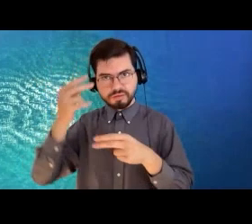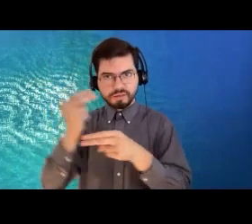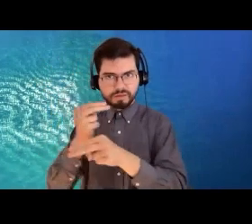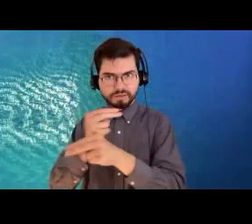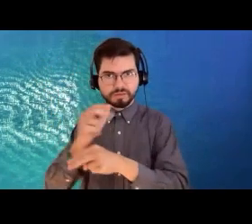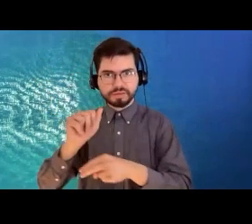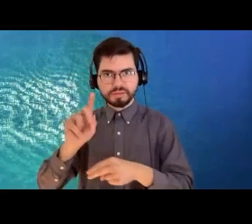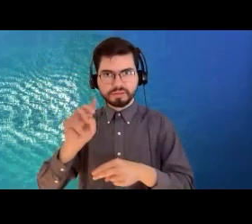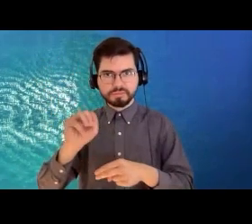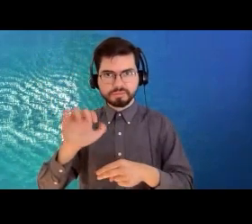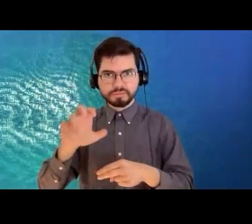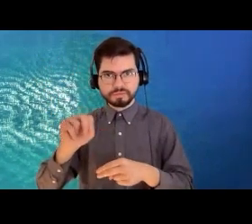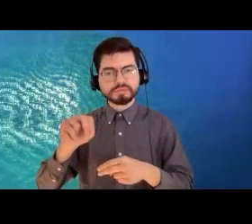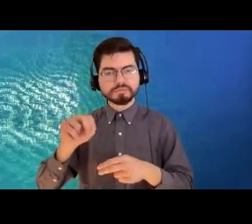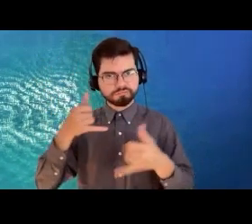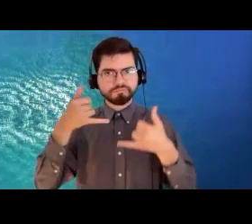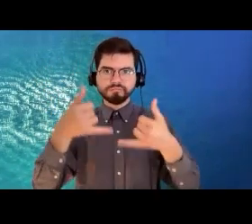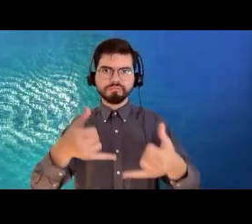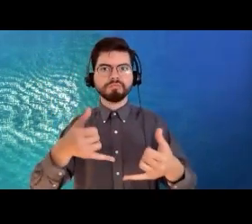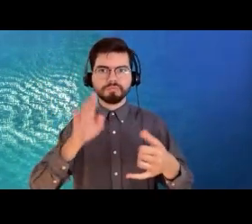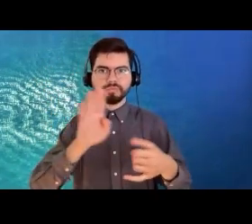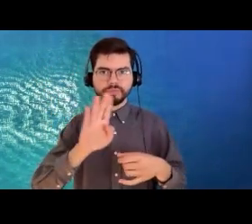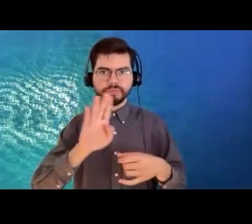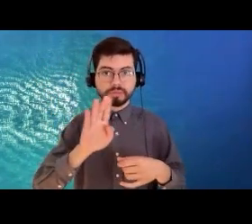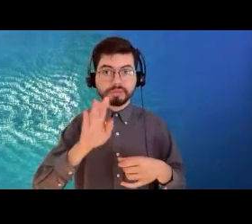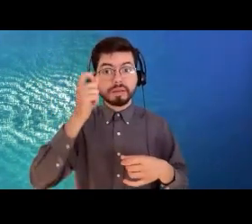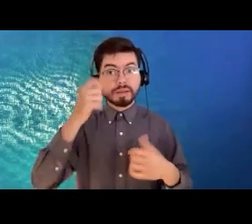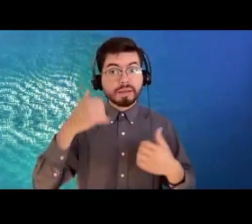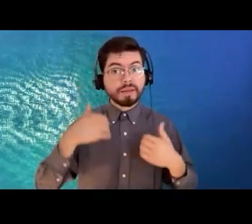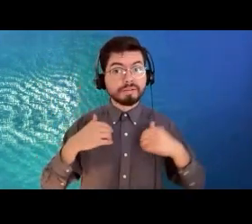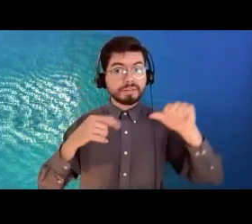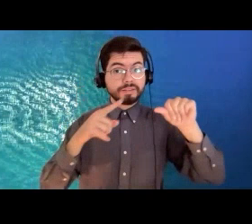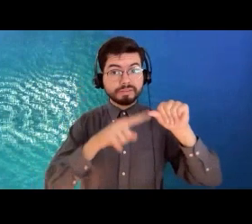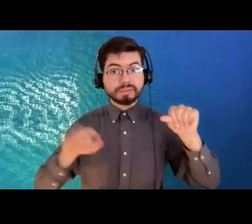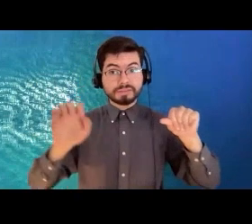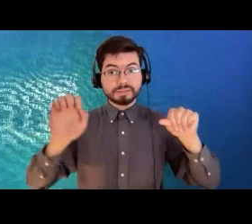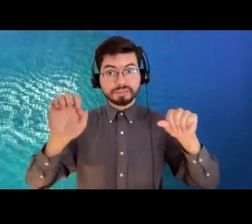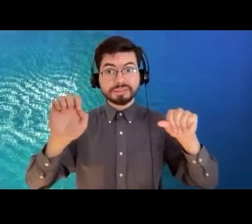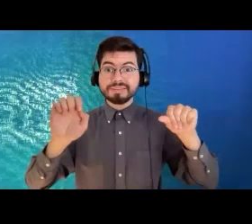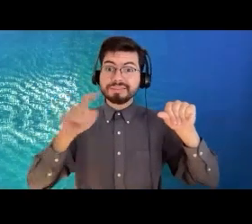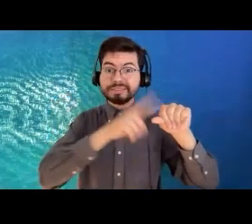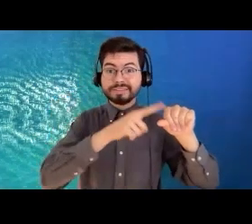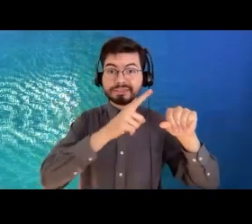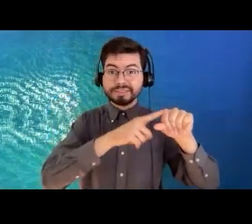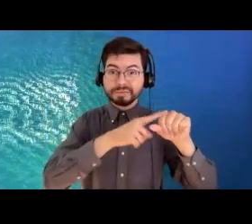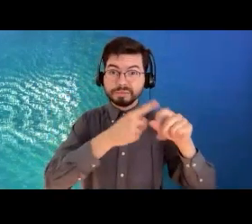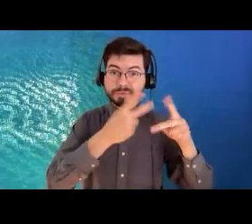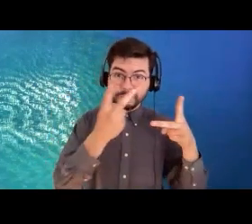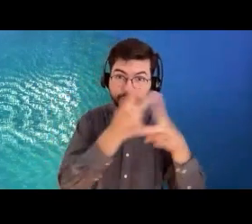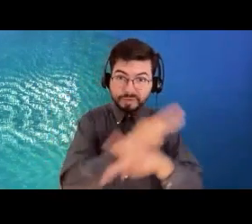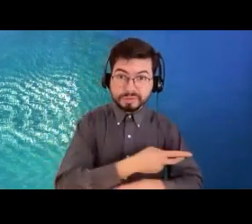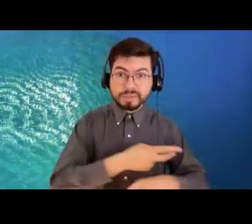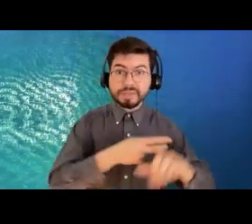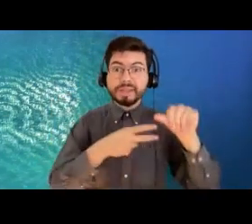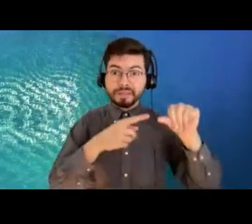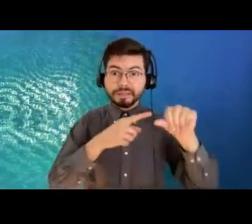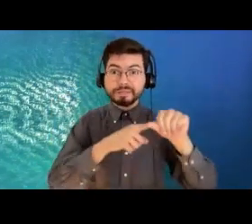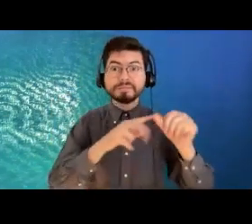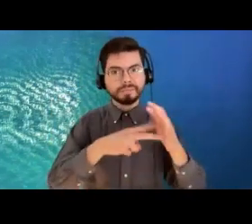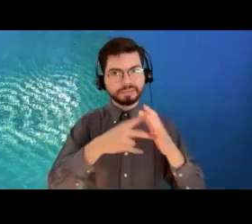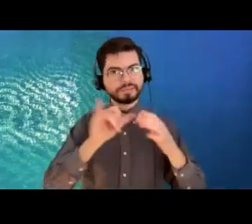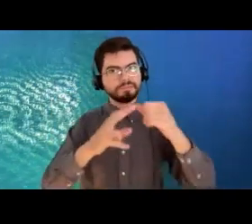has their ratings go from A to E, and A is actually the worst. If we're in A condition, we are closing that